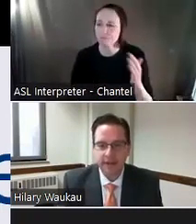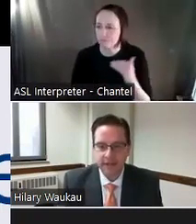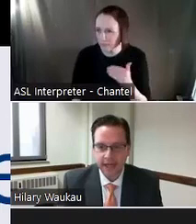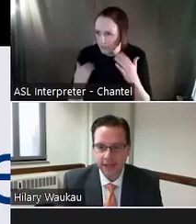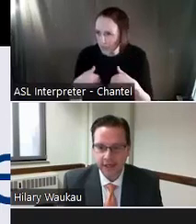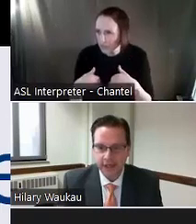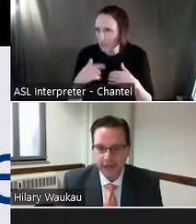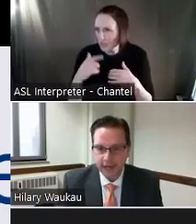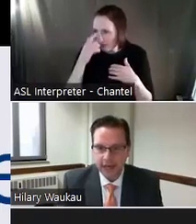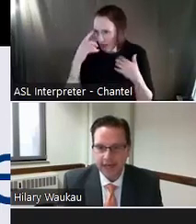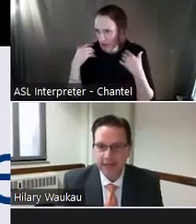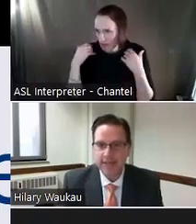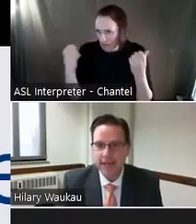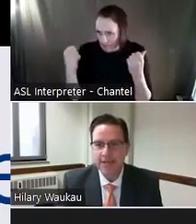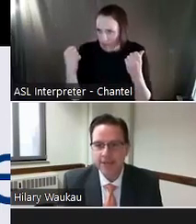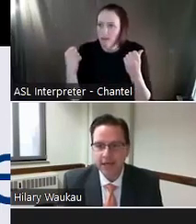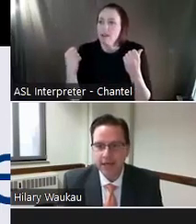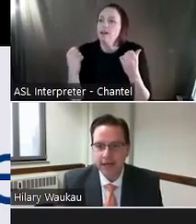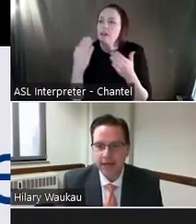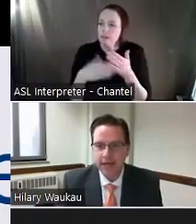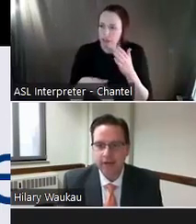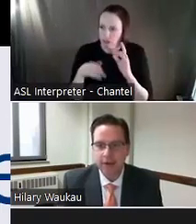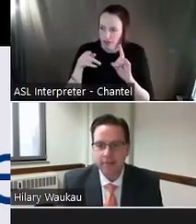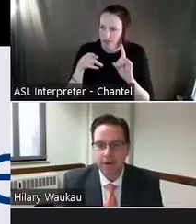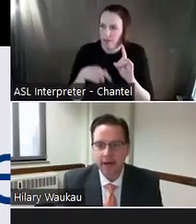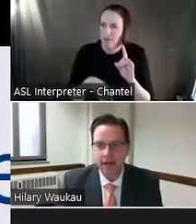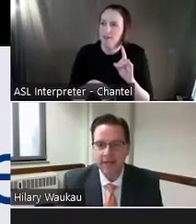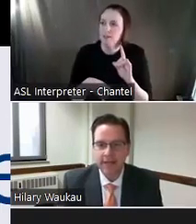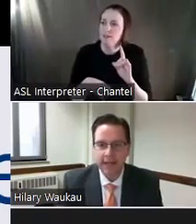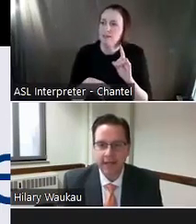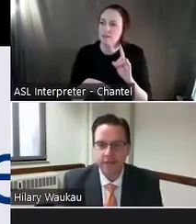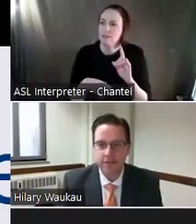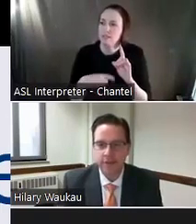under the investing in mental health section, it says that there'll be a marijuana